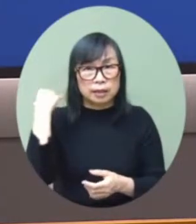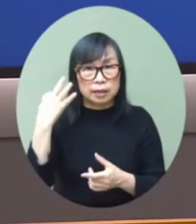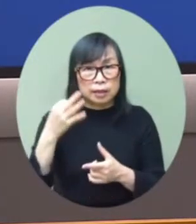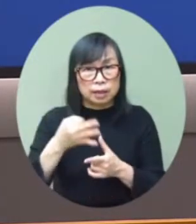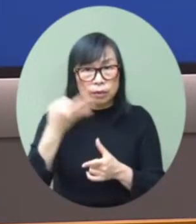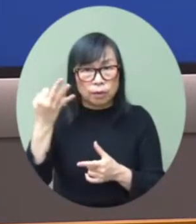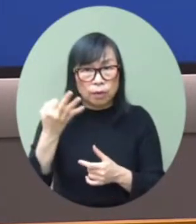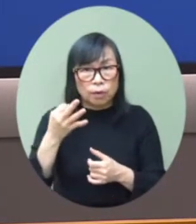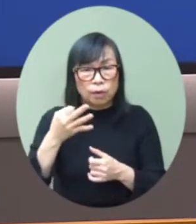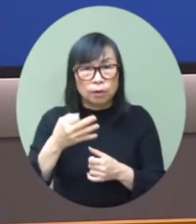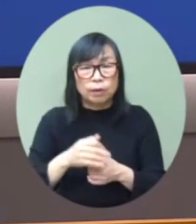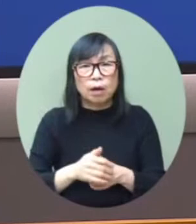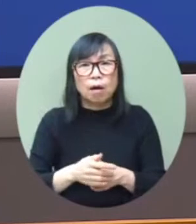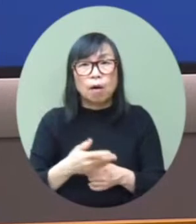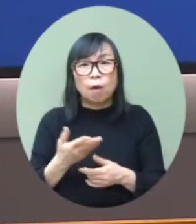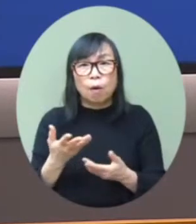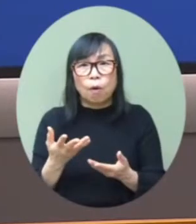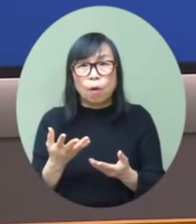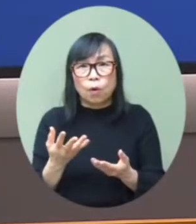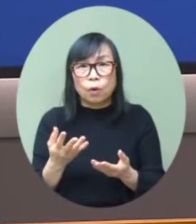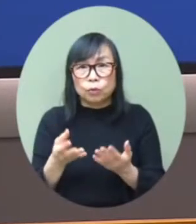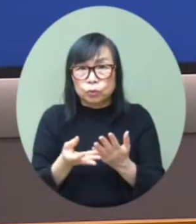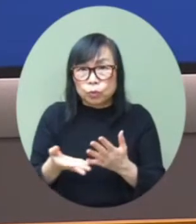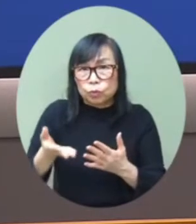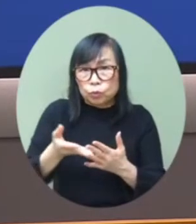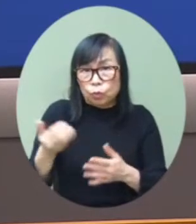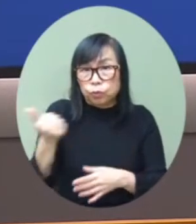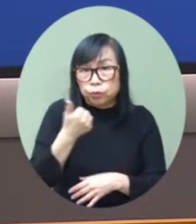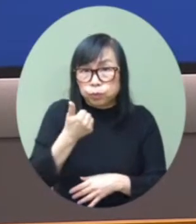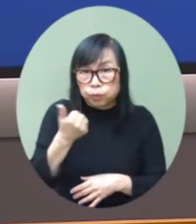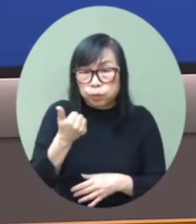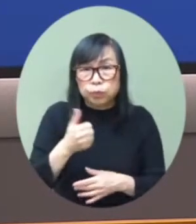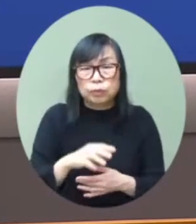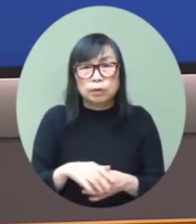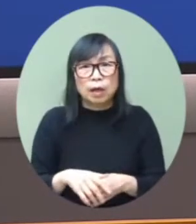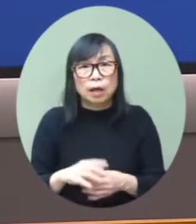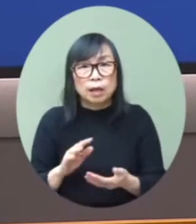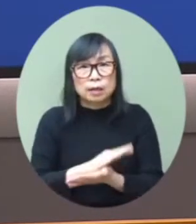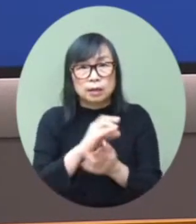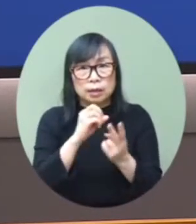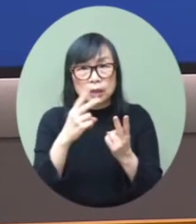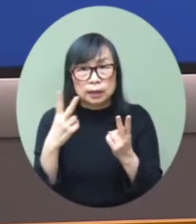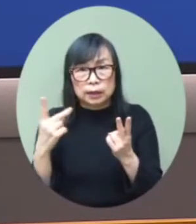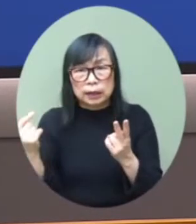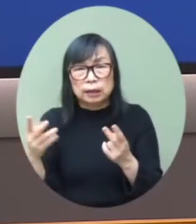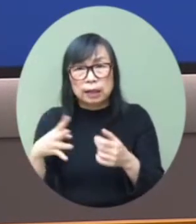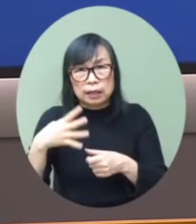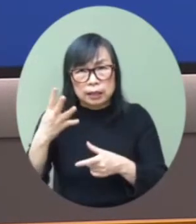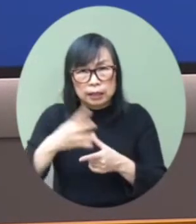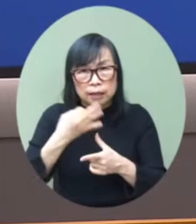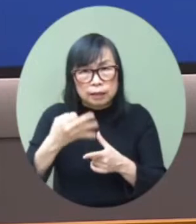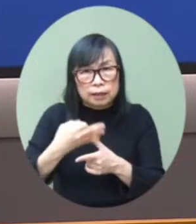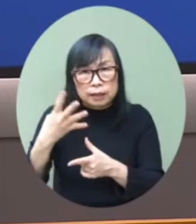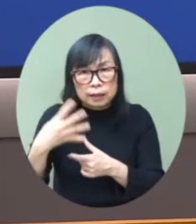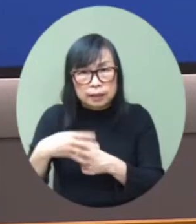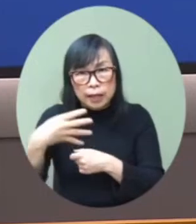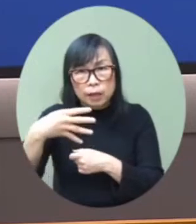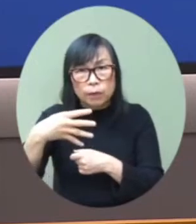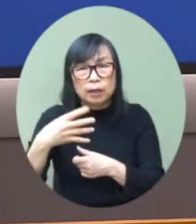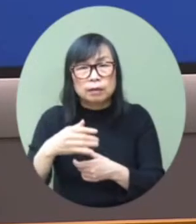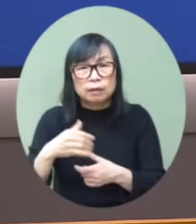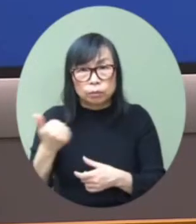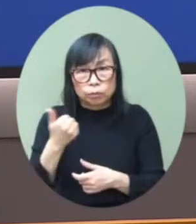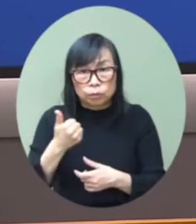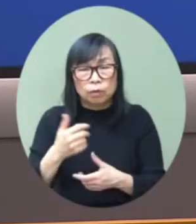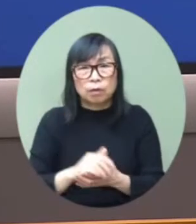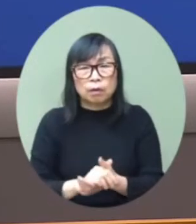end of 2021. So whatever we do now, we also bear in mind that